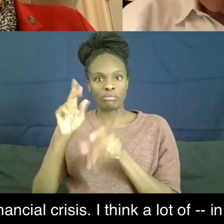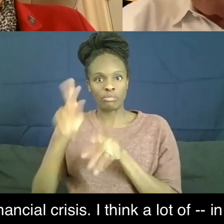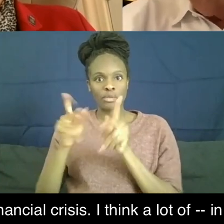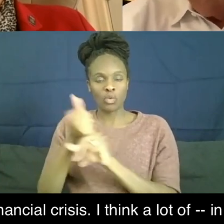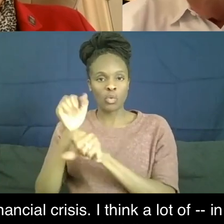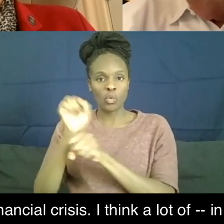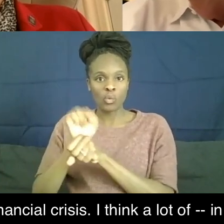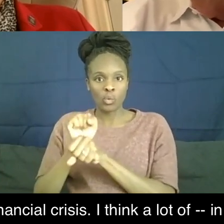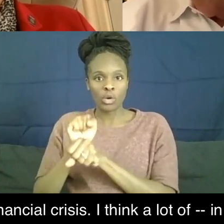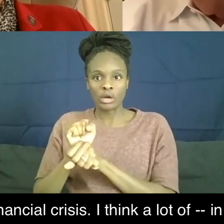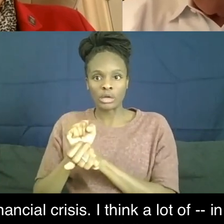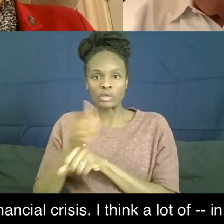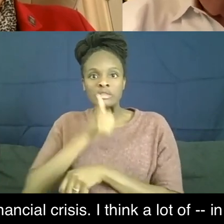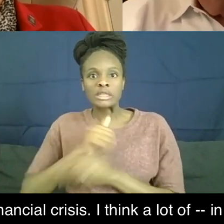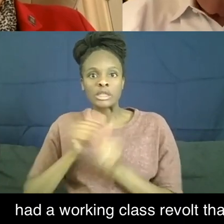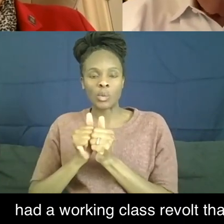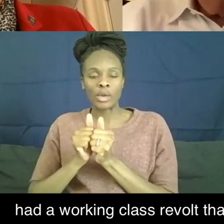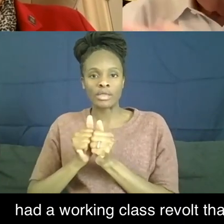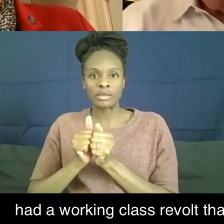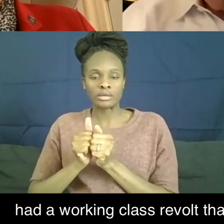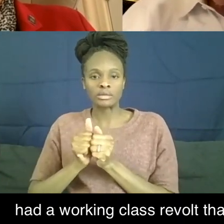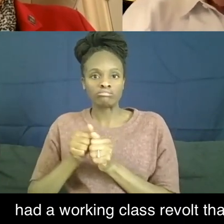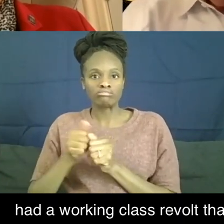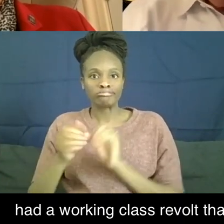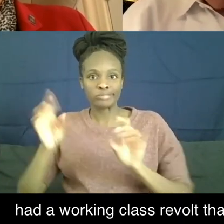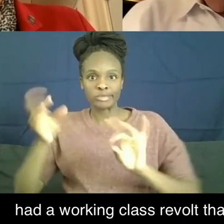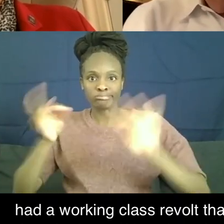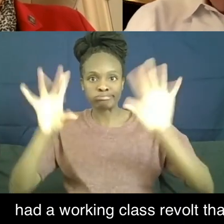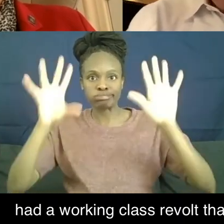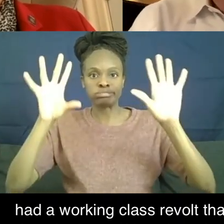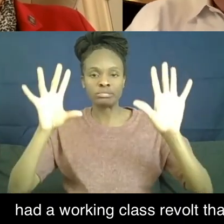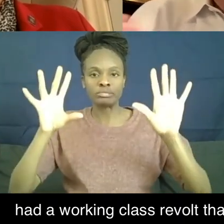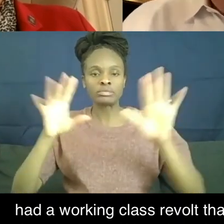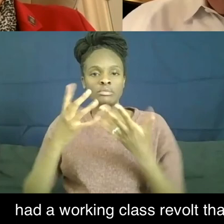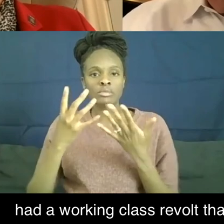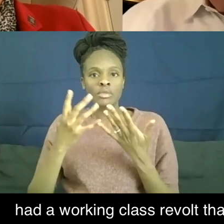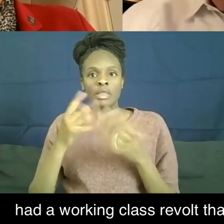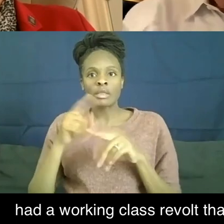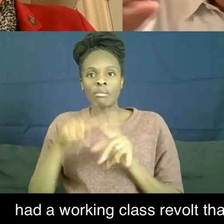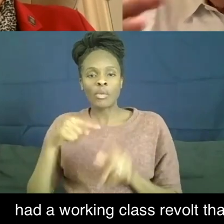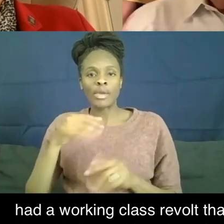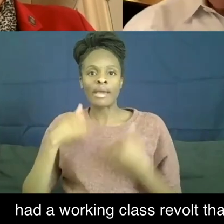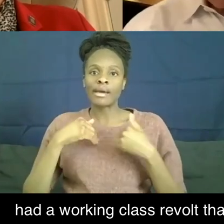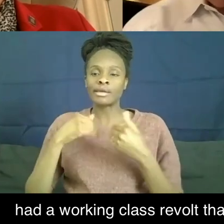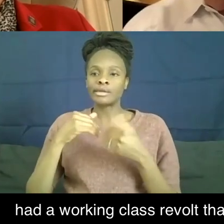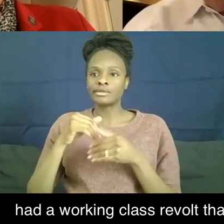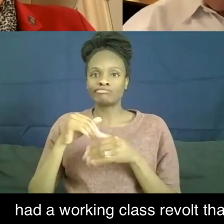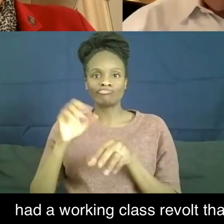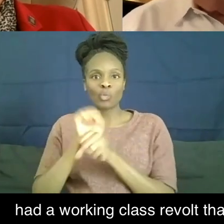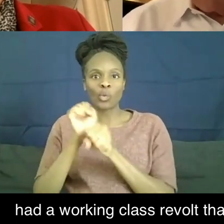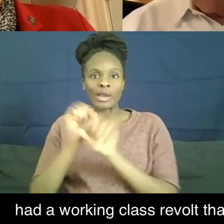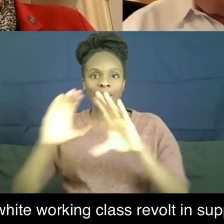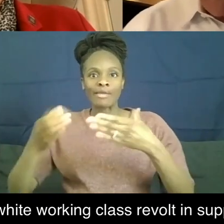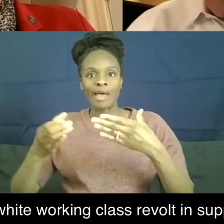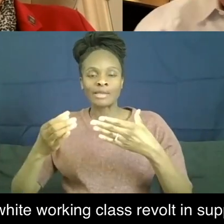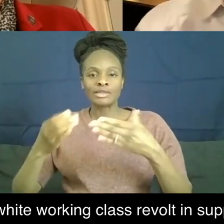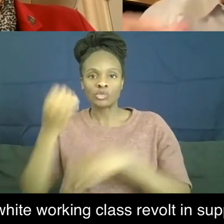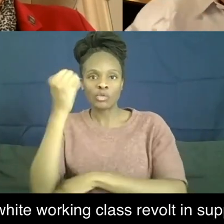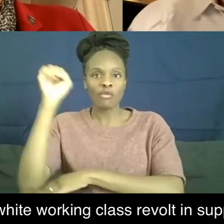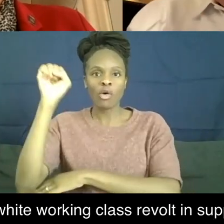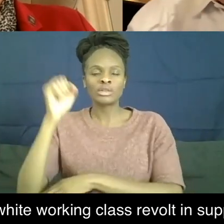invisible, um, and I, and we had a working class revolt that, uh, that produced, and by working class, I mean,